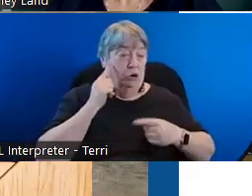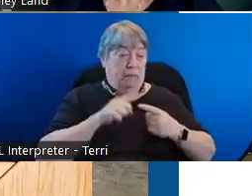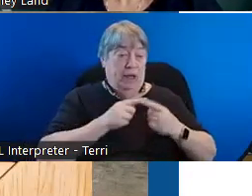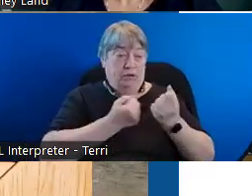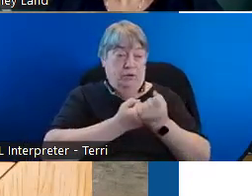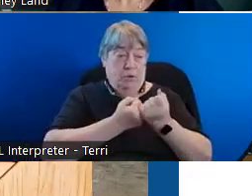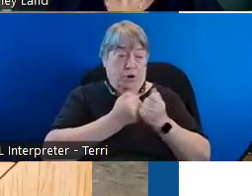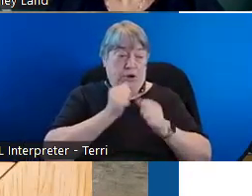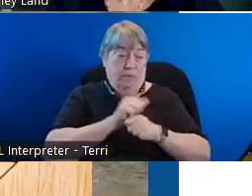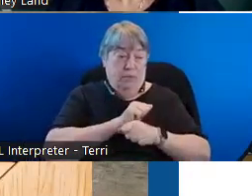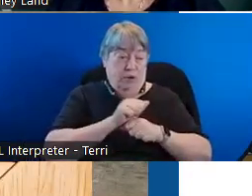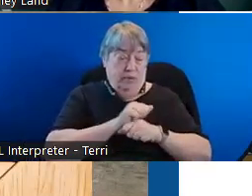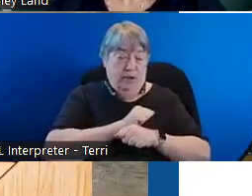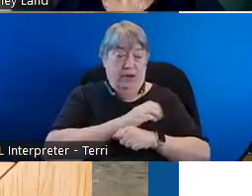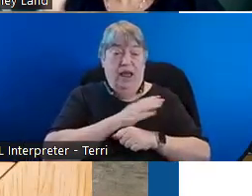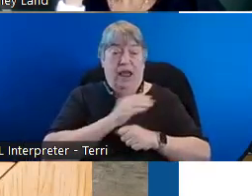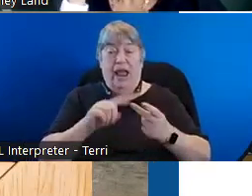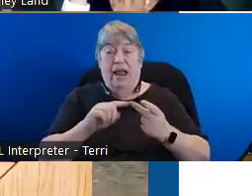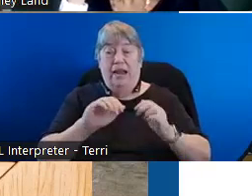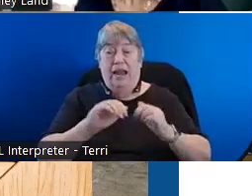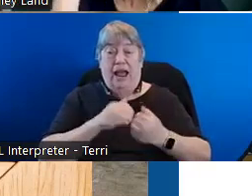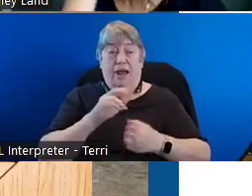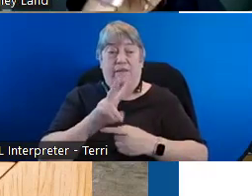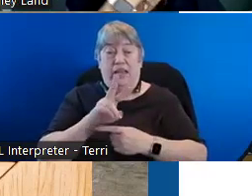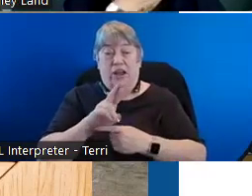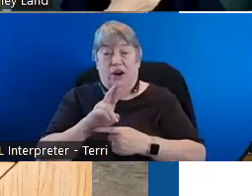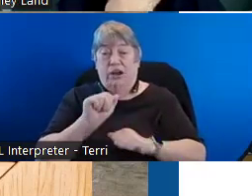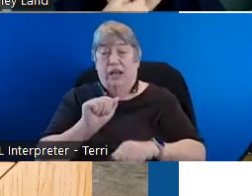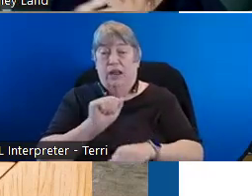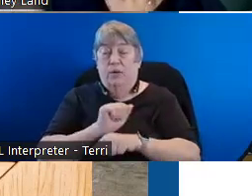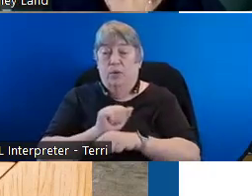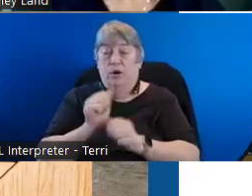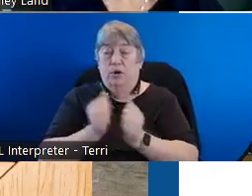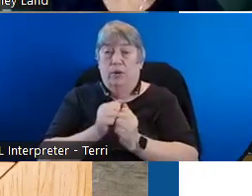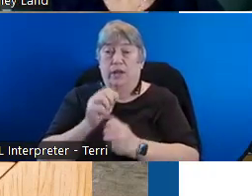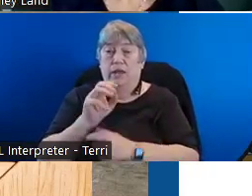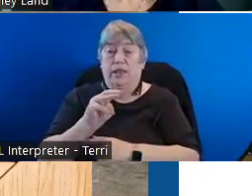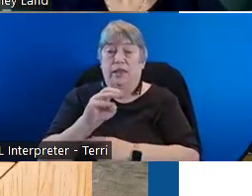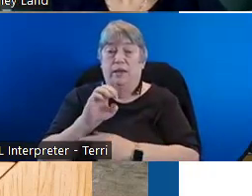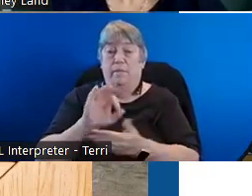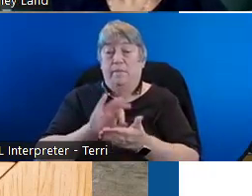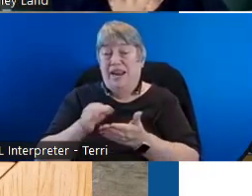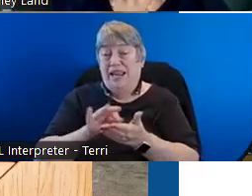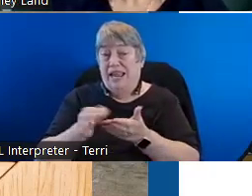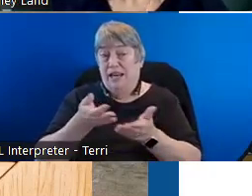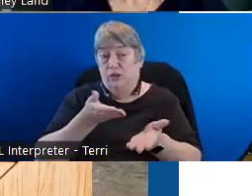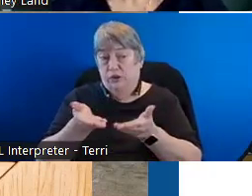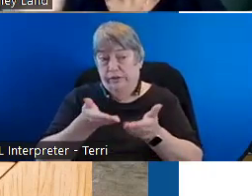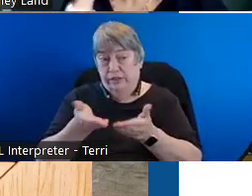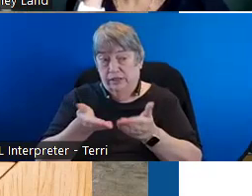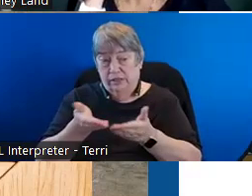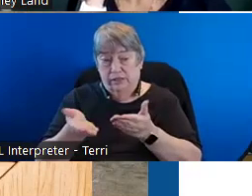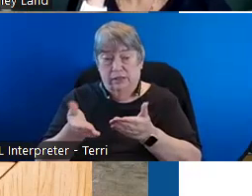how vocational rehabilitation can work side by side with the Medicaid service system of home and